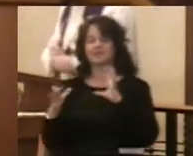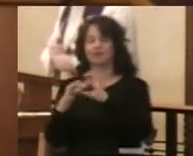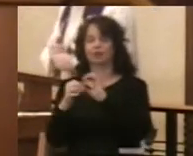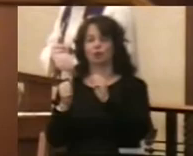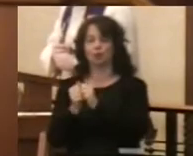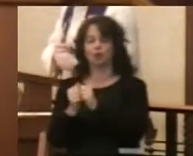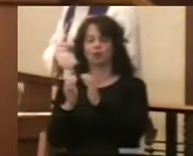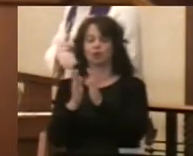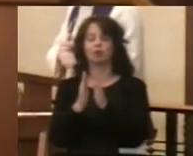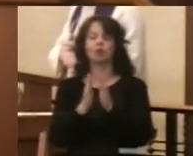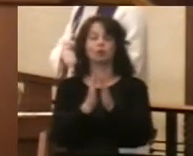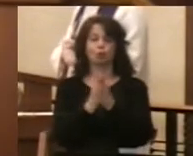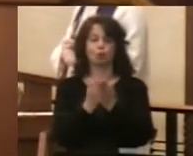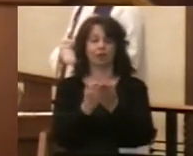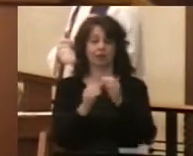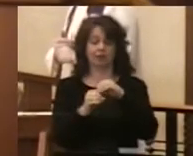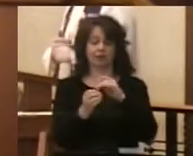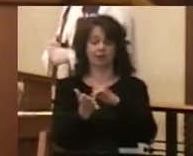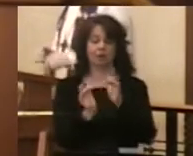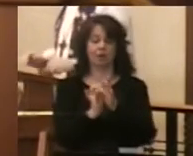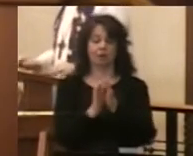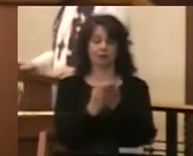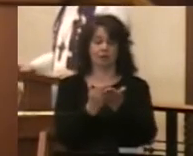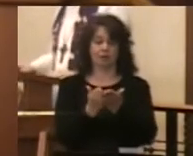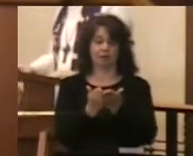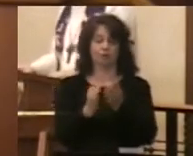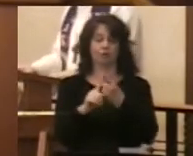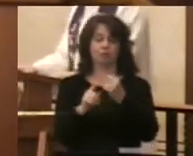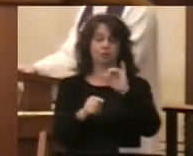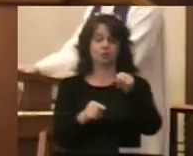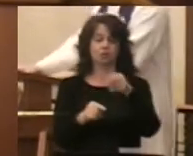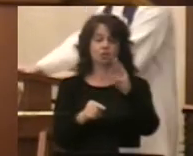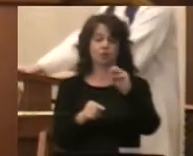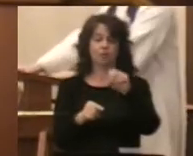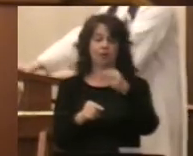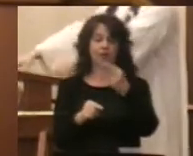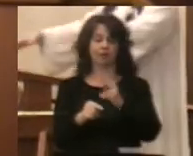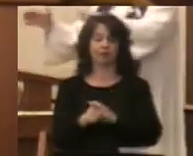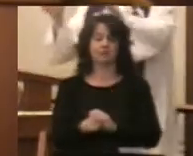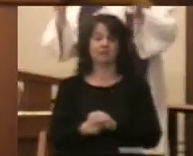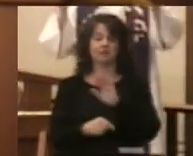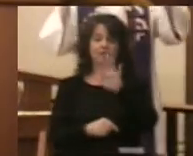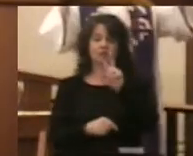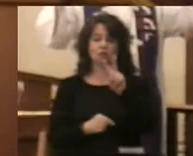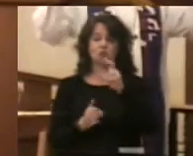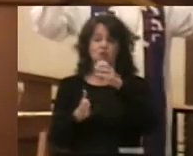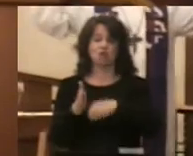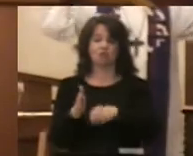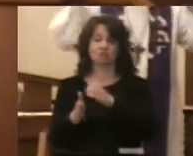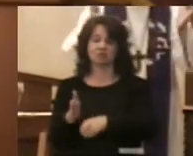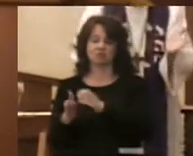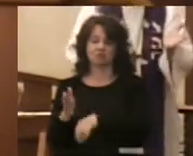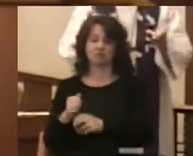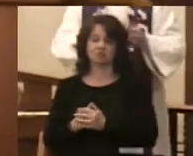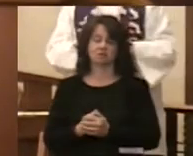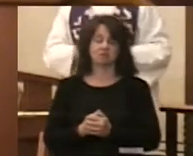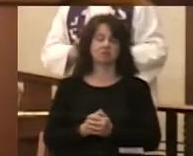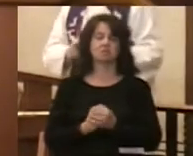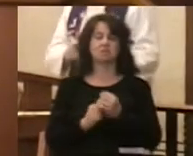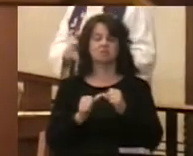from Jeremiah. It's one of the longest books in the Bible, 52 chapters. And it's almost exclusively a